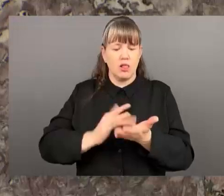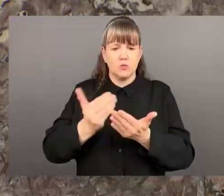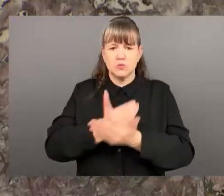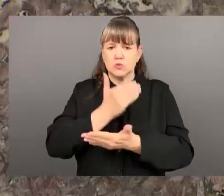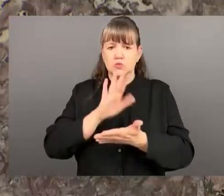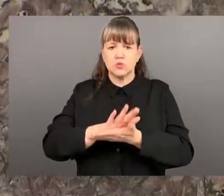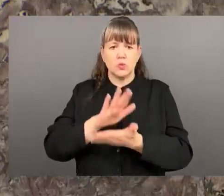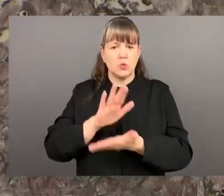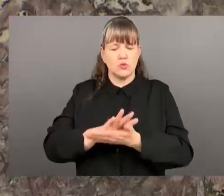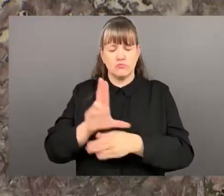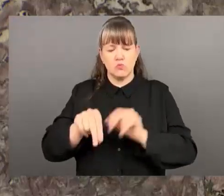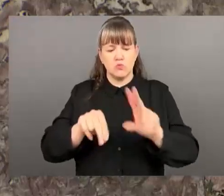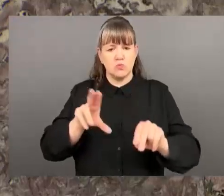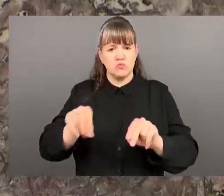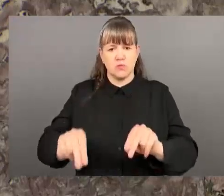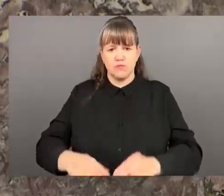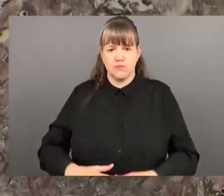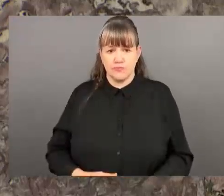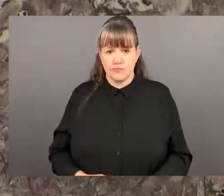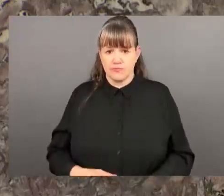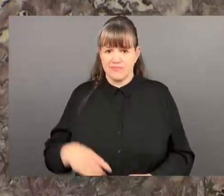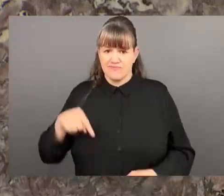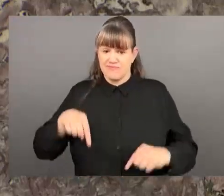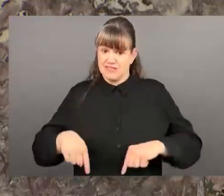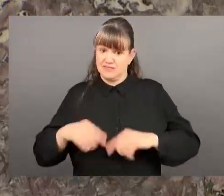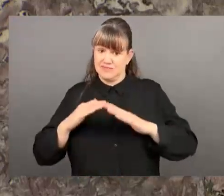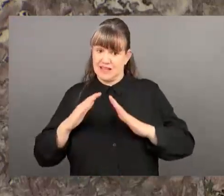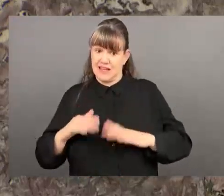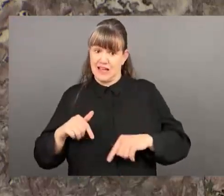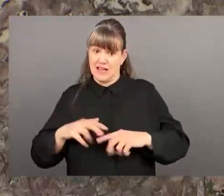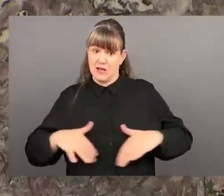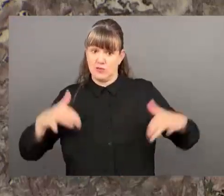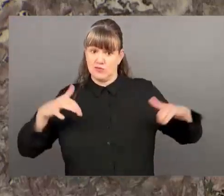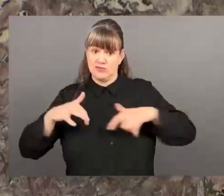of the House knows what needs to be done. We are doing it, and we